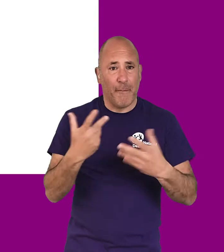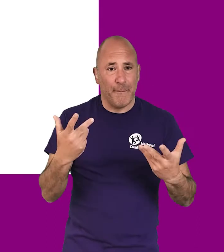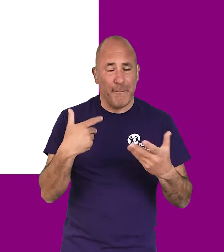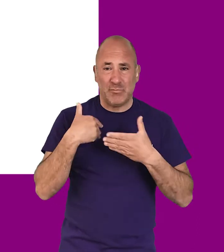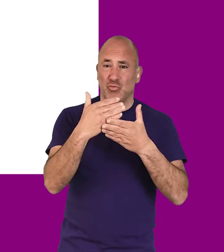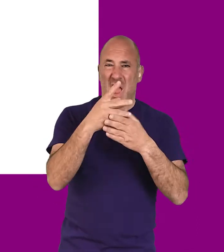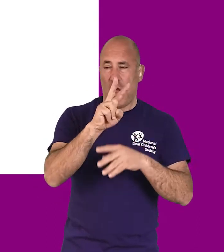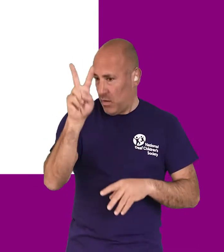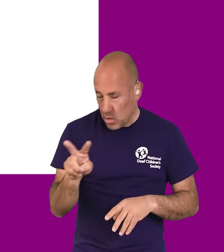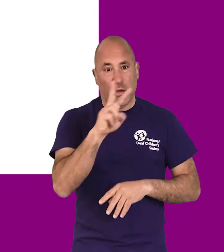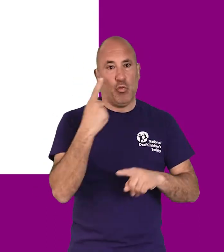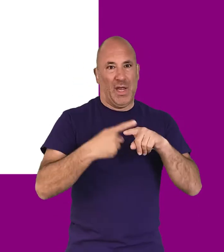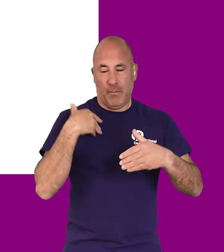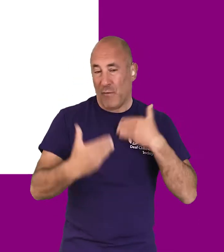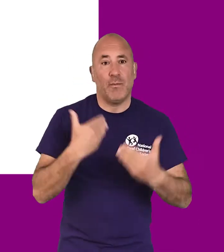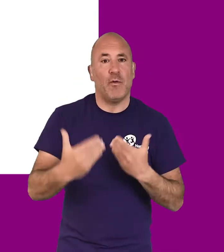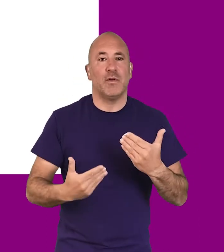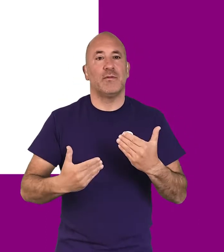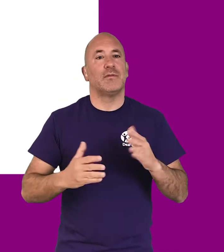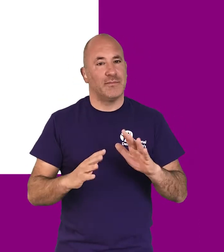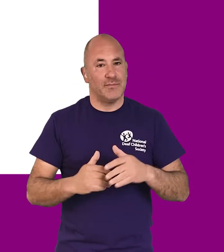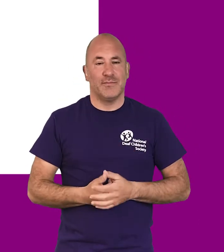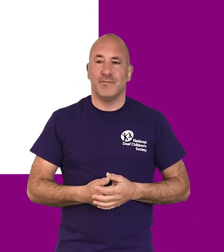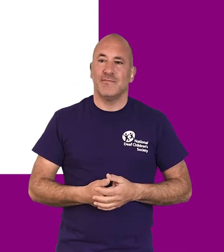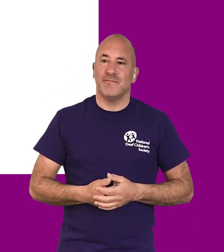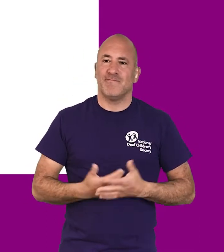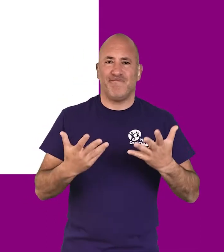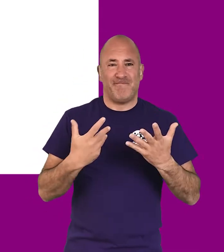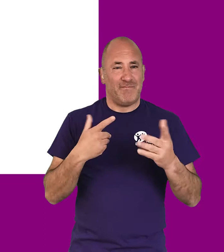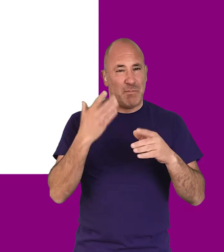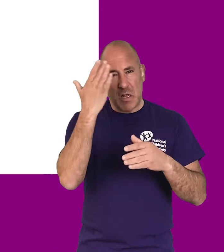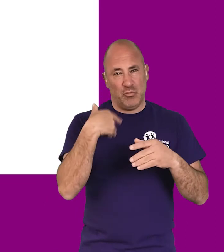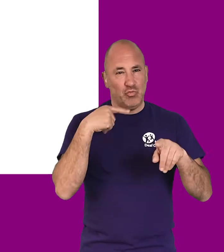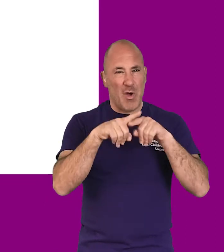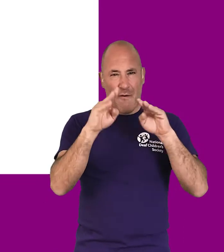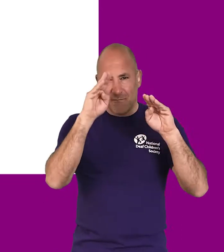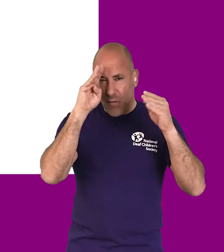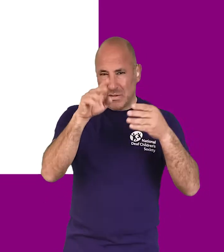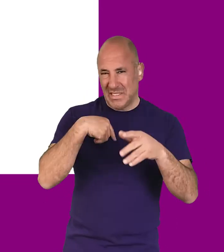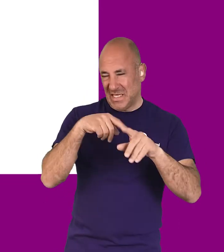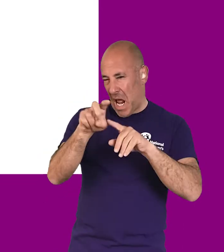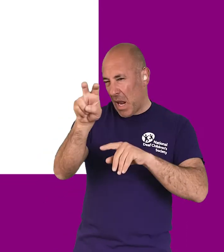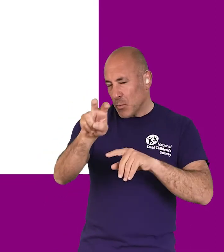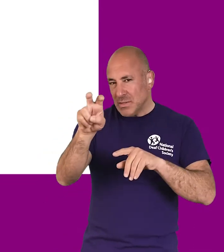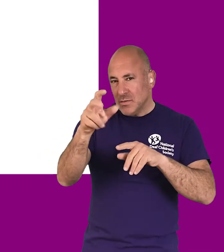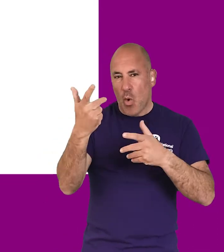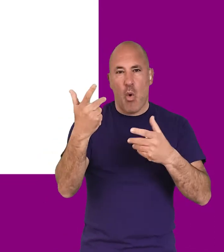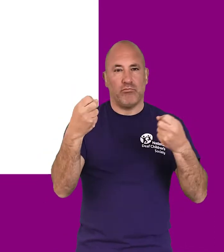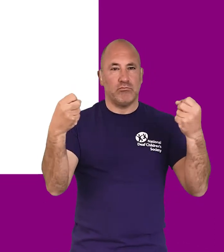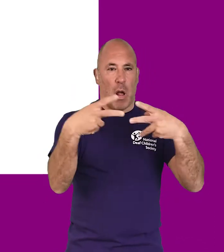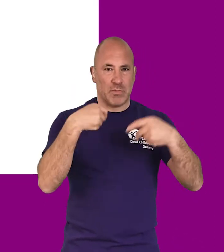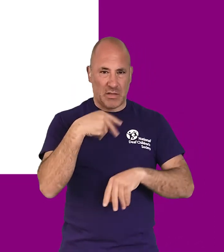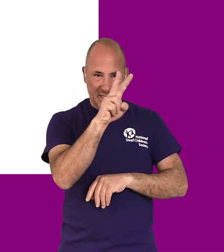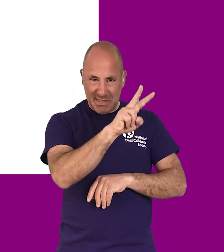a slide and someone's got to try and focus on lip reading you